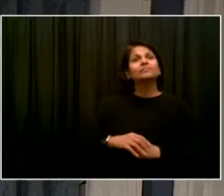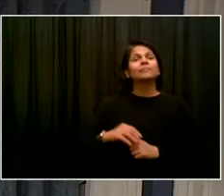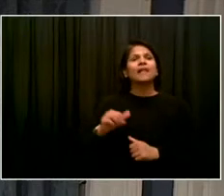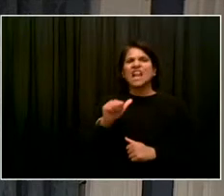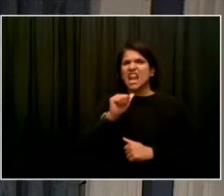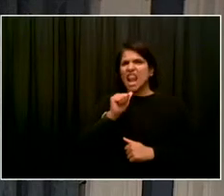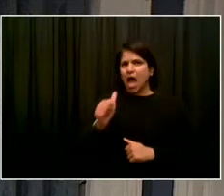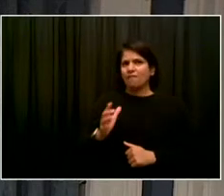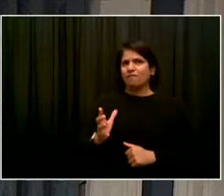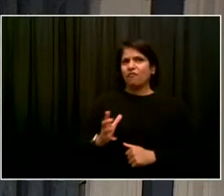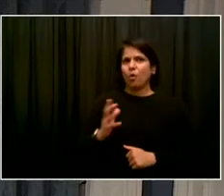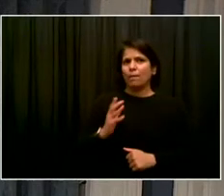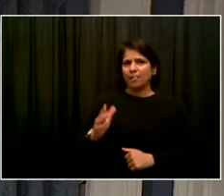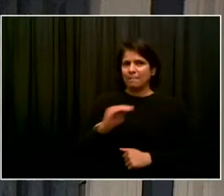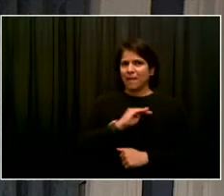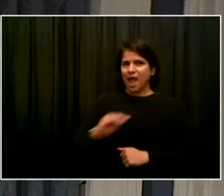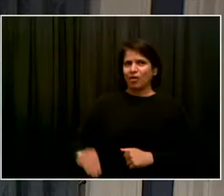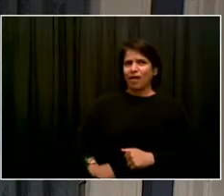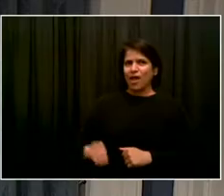Street, they all know him.